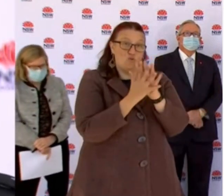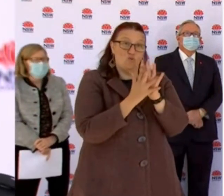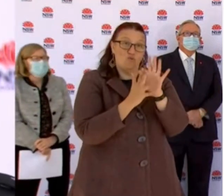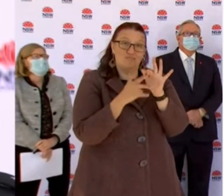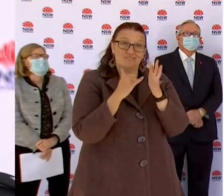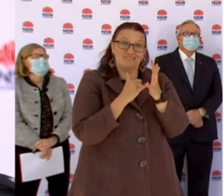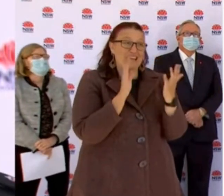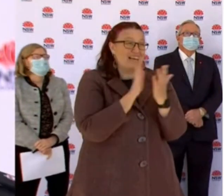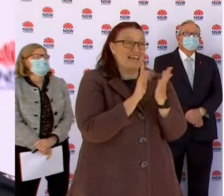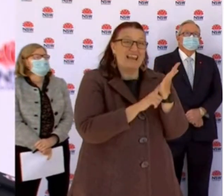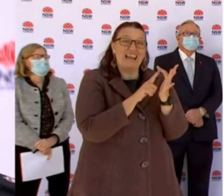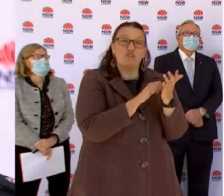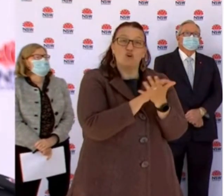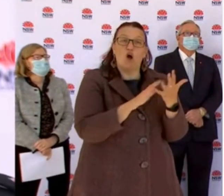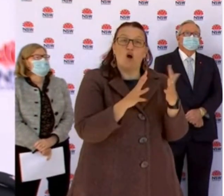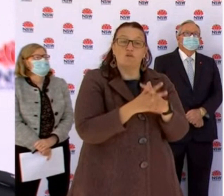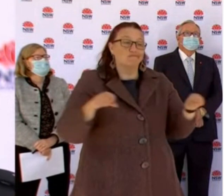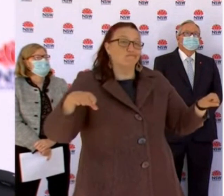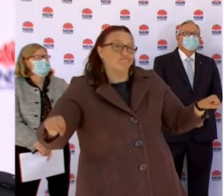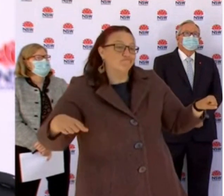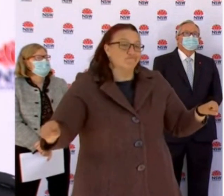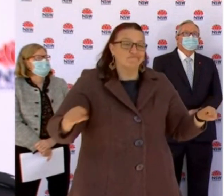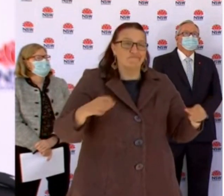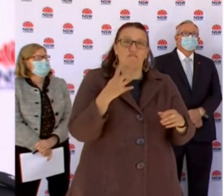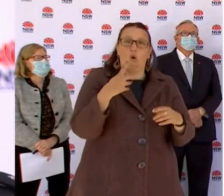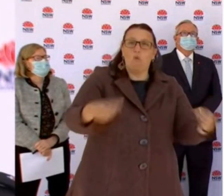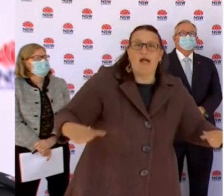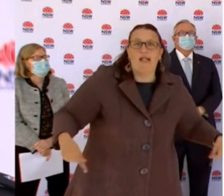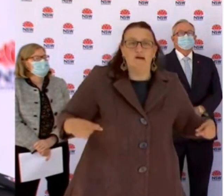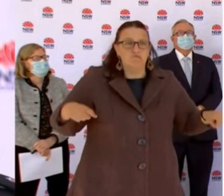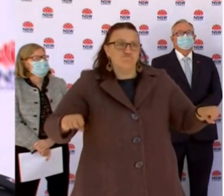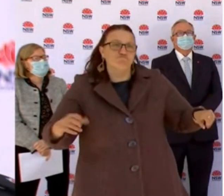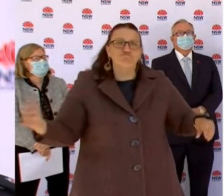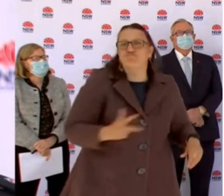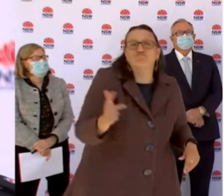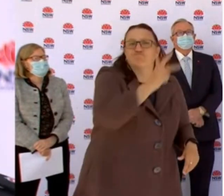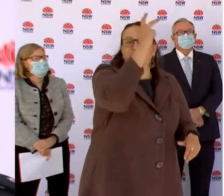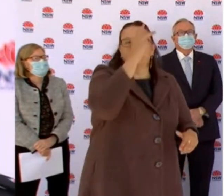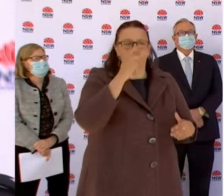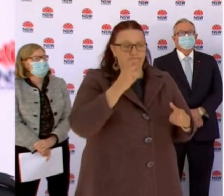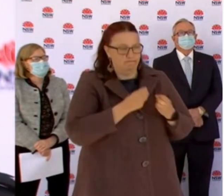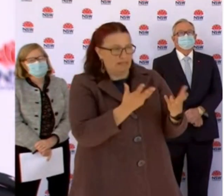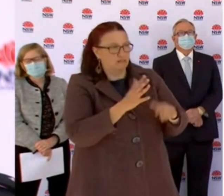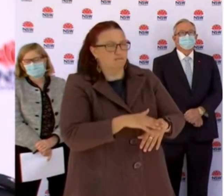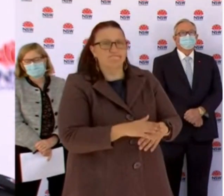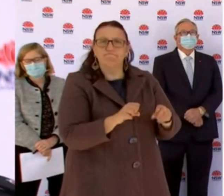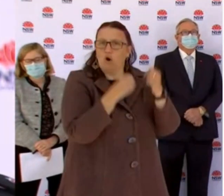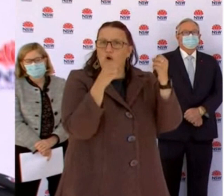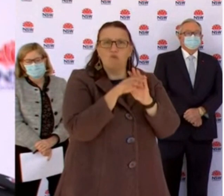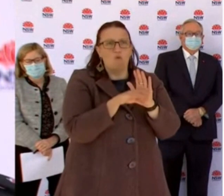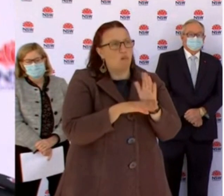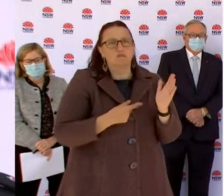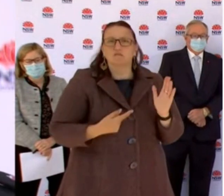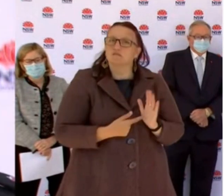with a number of motorbikes and ATVs to spend time in that area, which was clearly contravening the